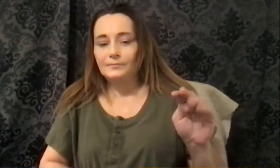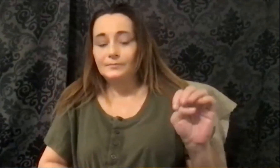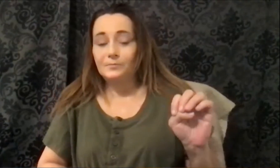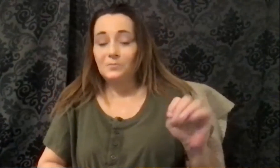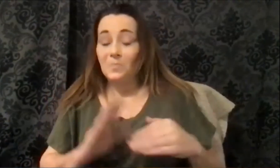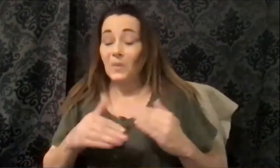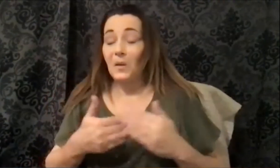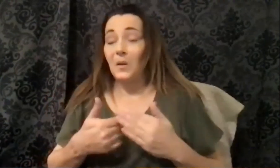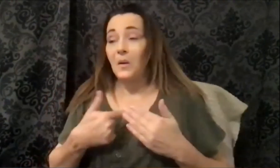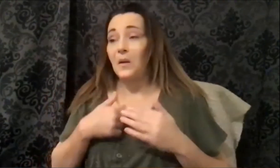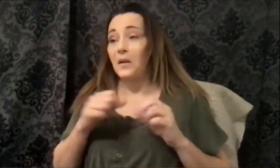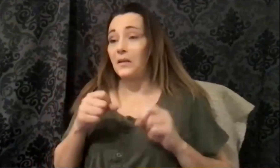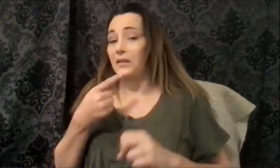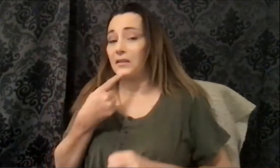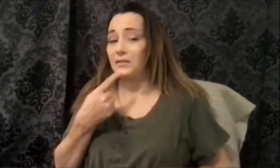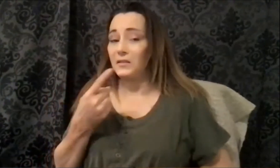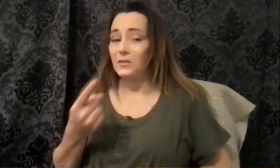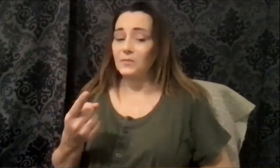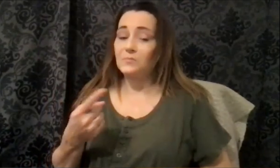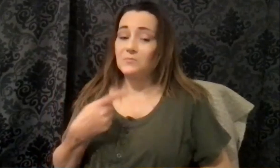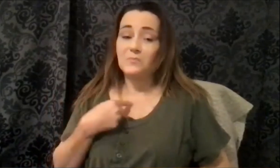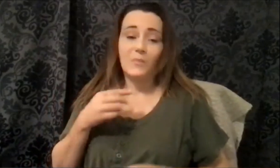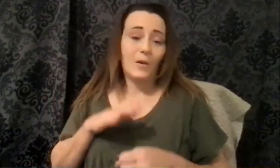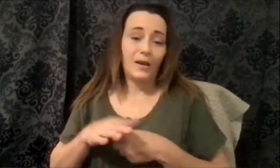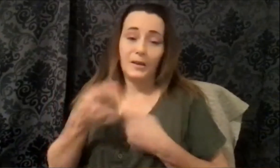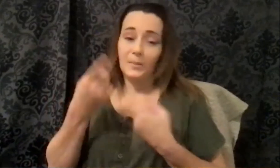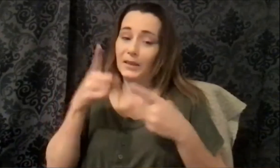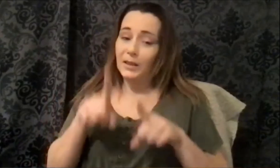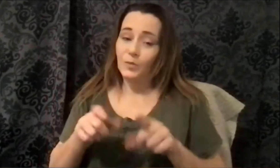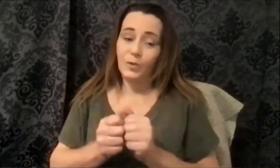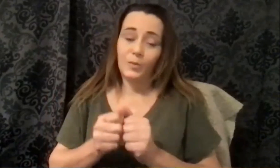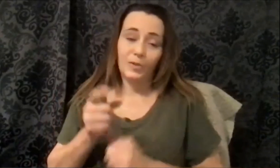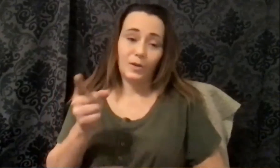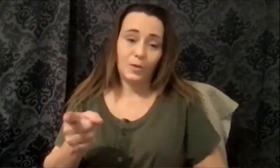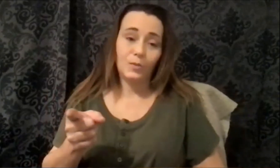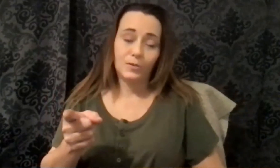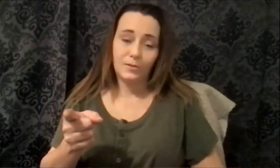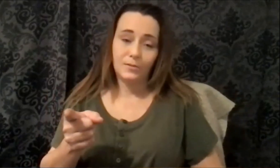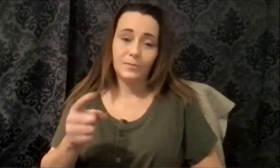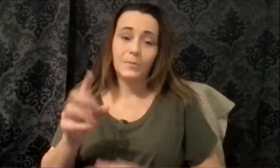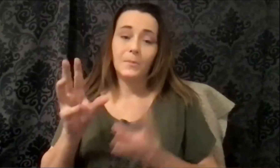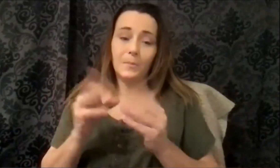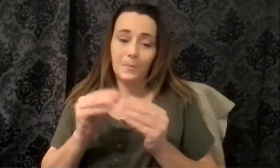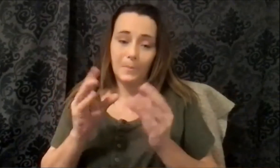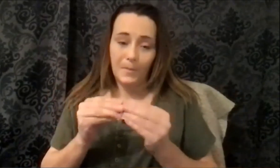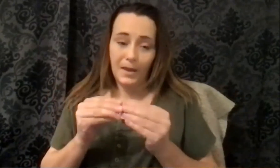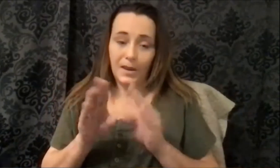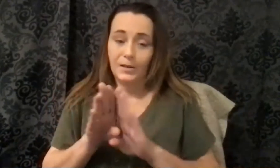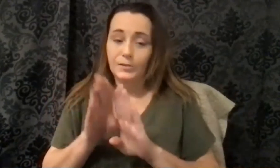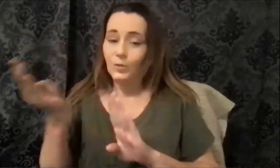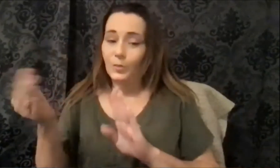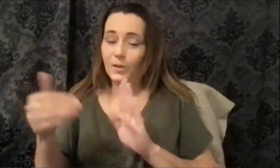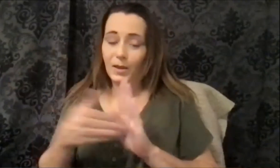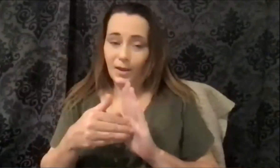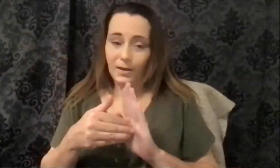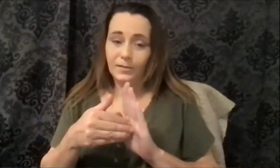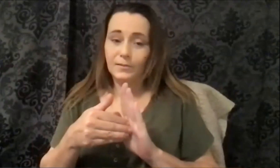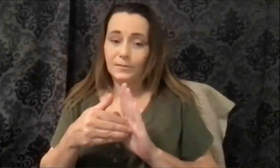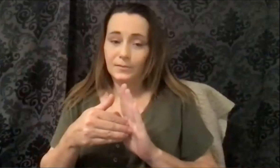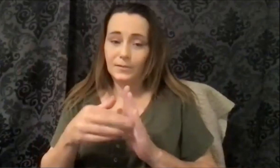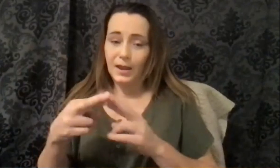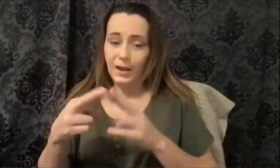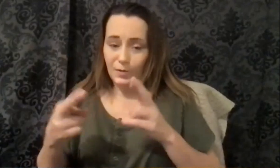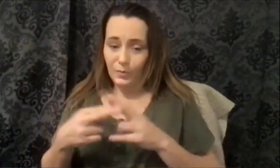tell you is that, no, I completely agree with you that meetings are reopening and regions will be, but we do